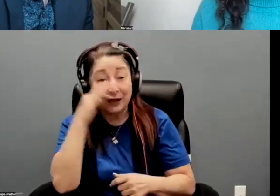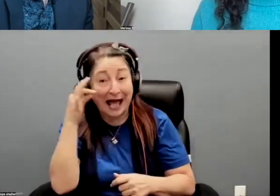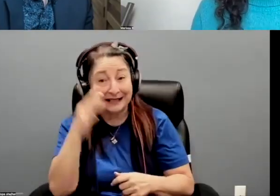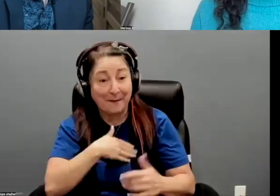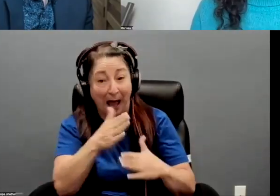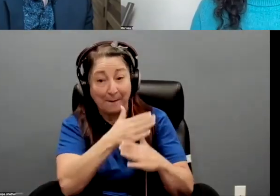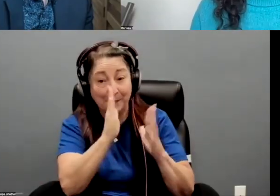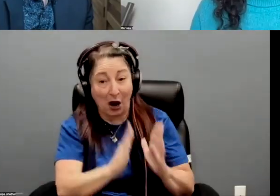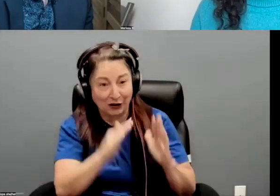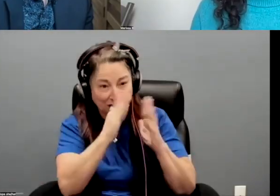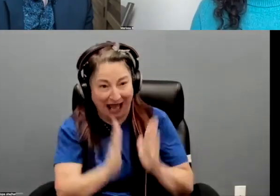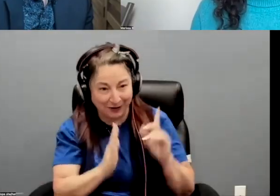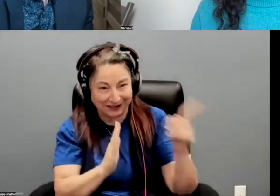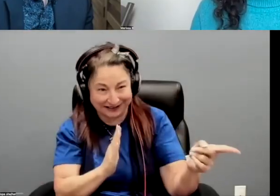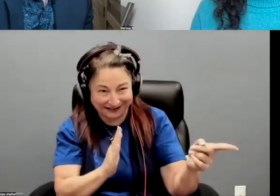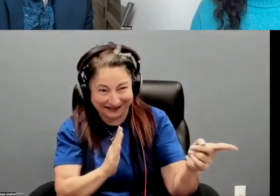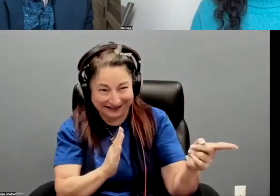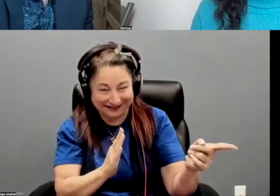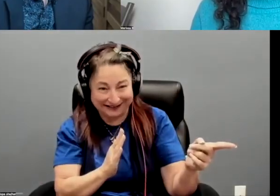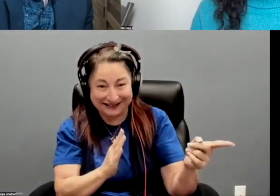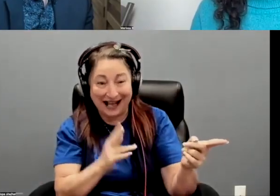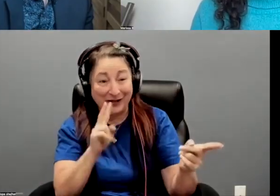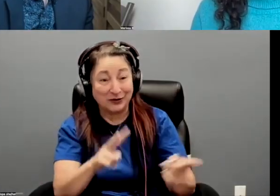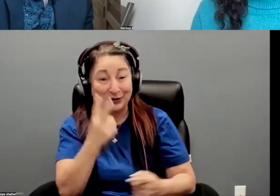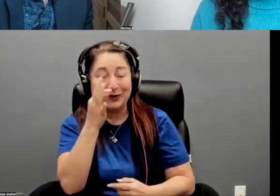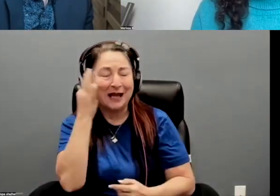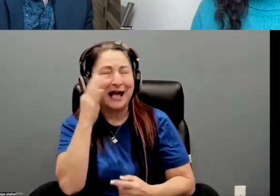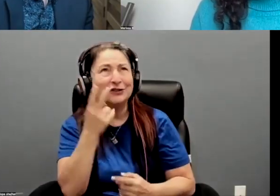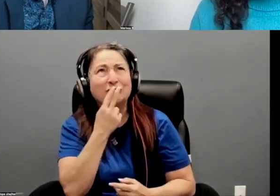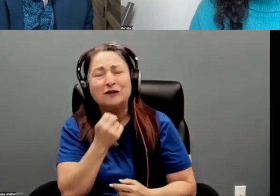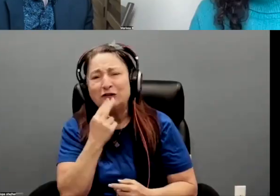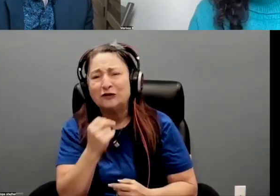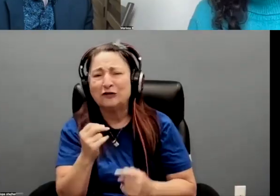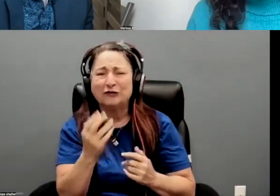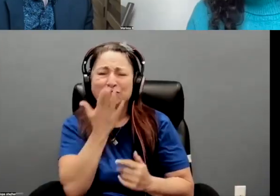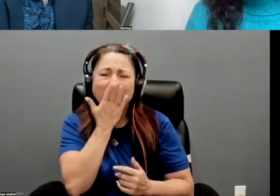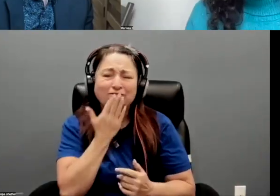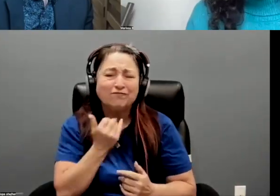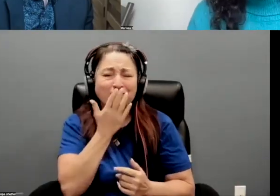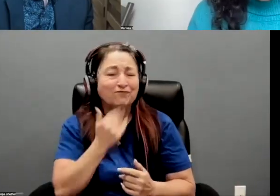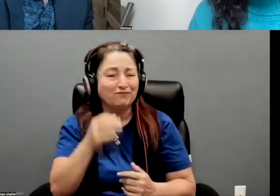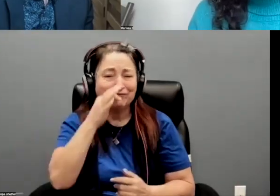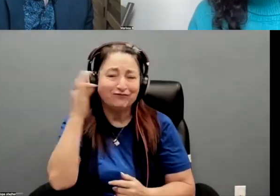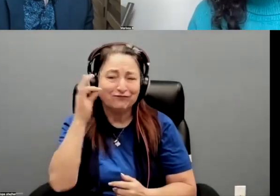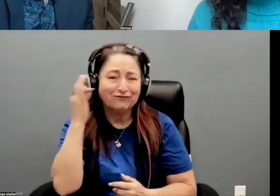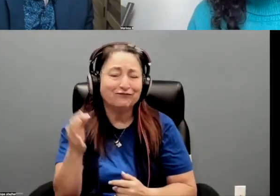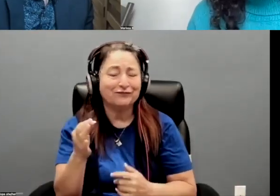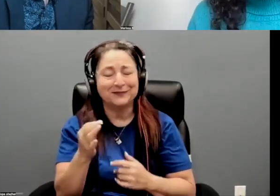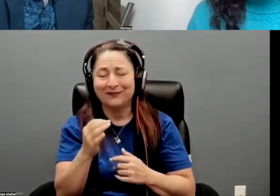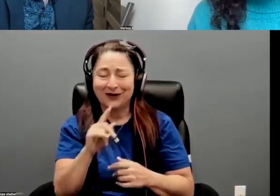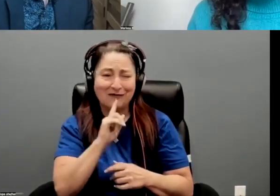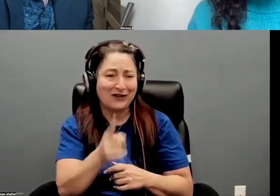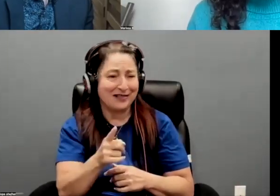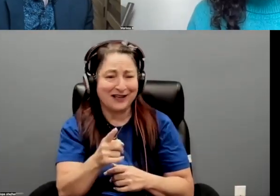place that are just so cute and the sweetest creatures ever that